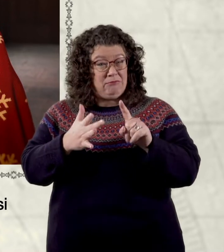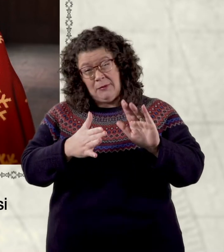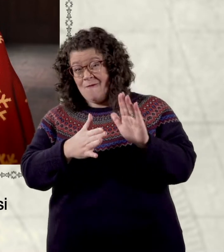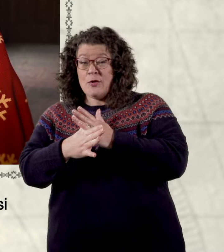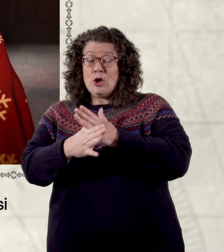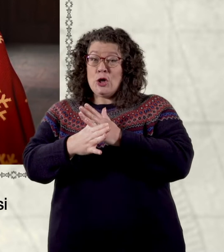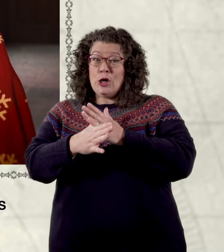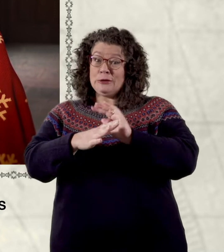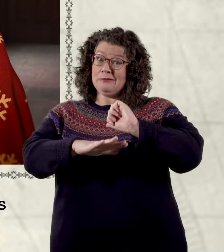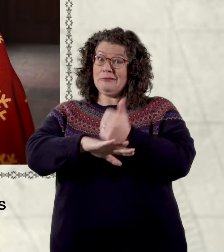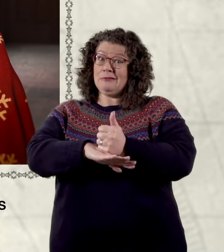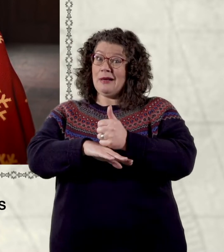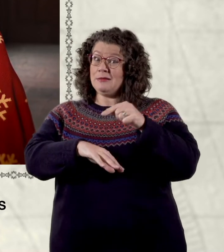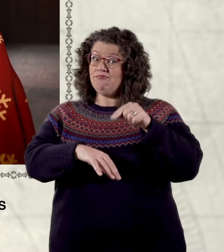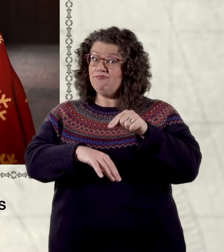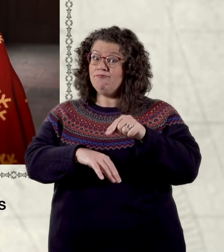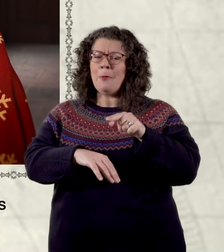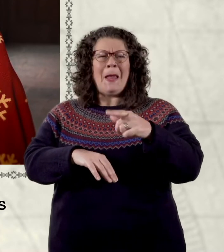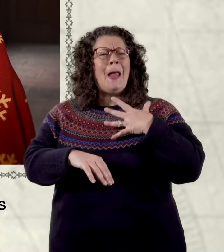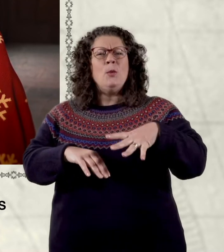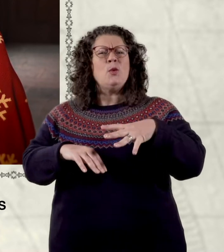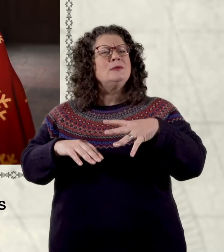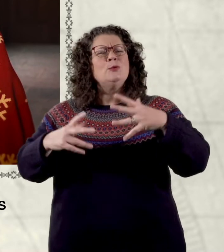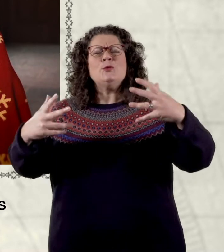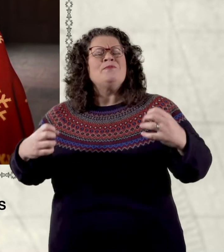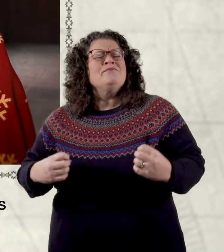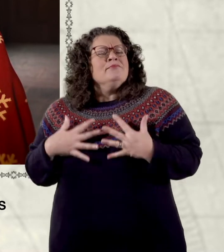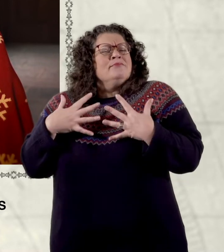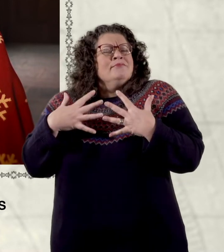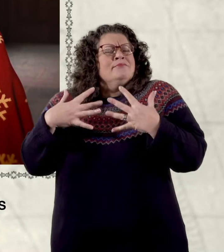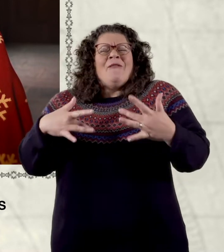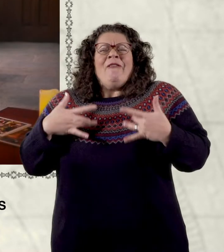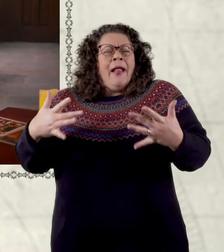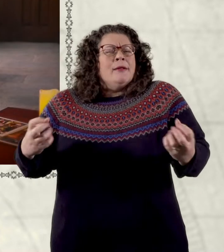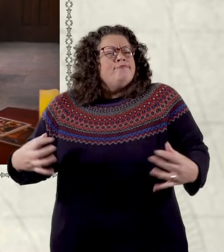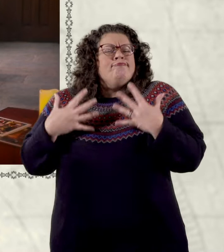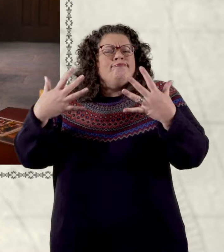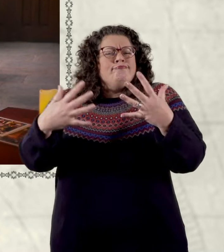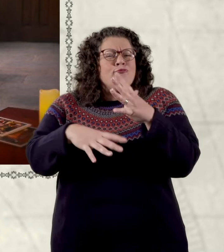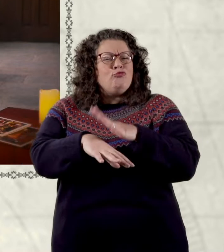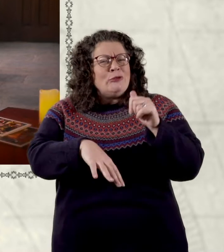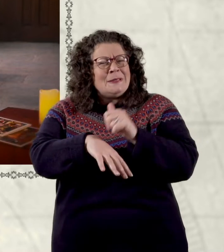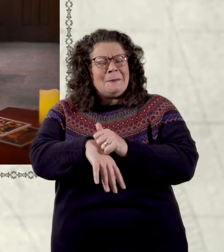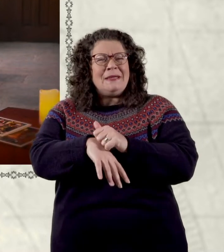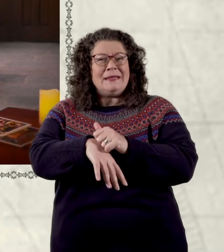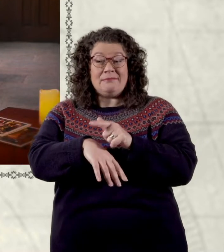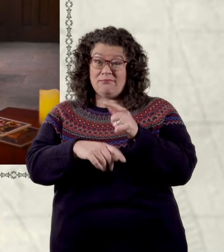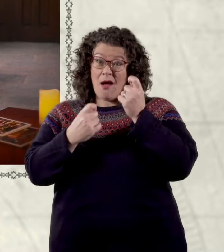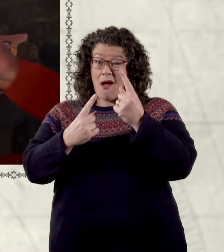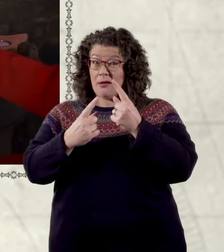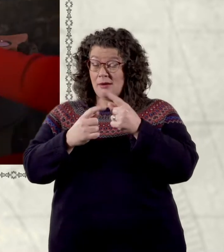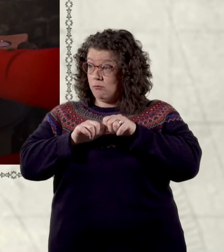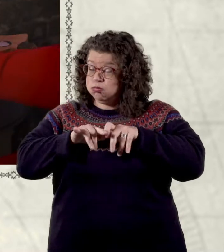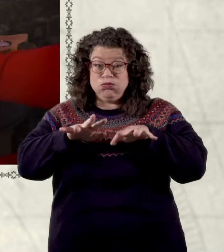scene? He wanted to feel the spirit of Christmas. And the idea spread across the world.